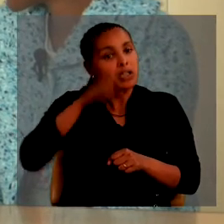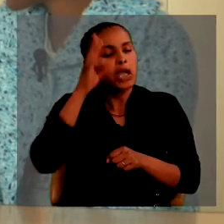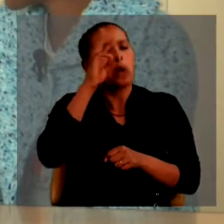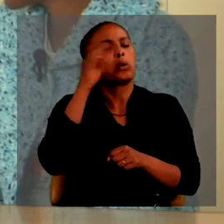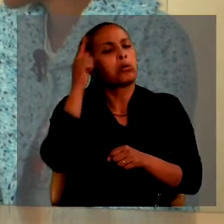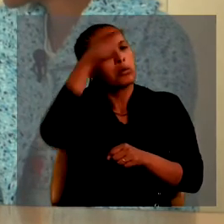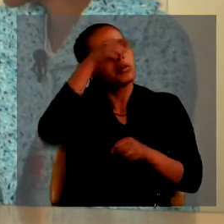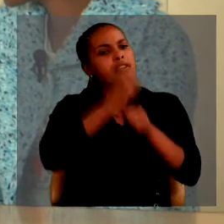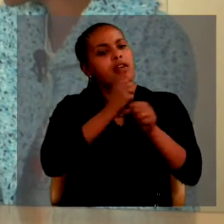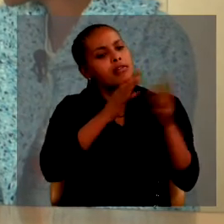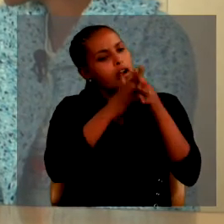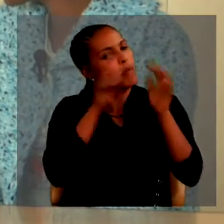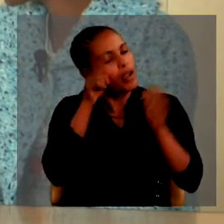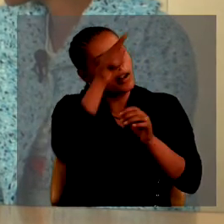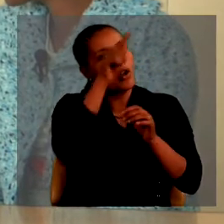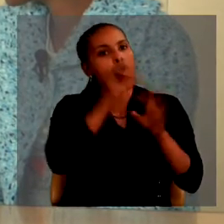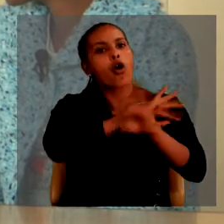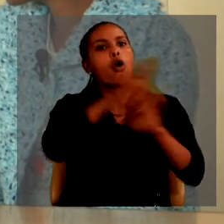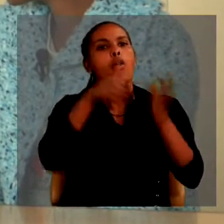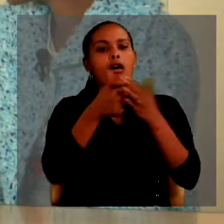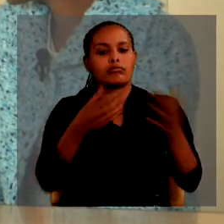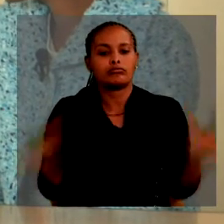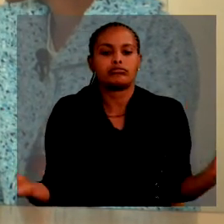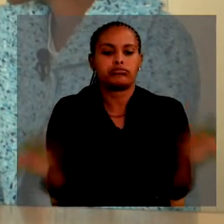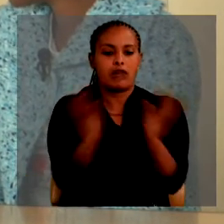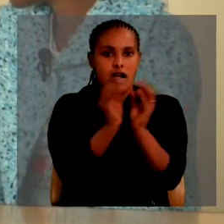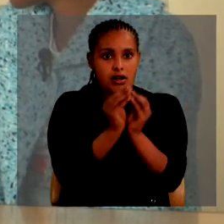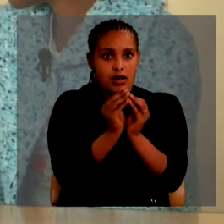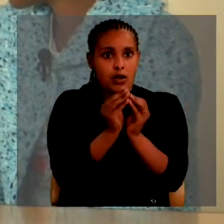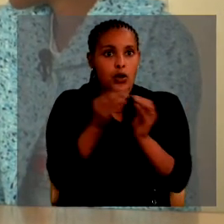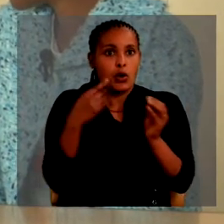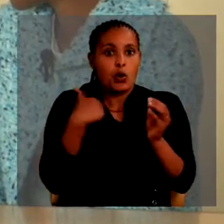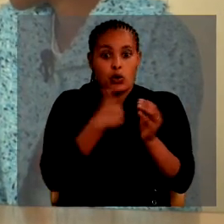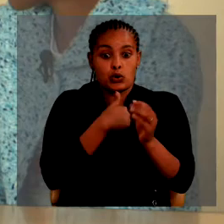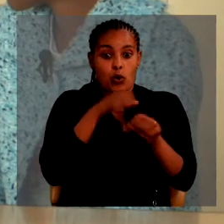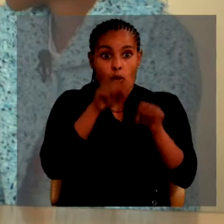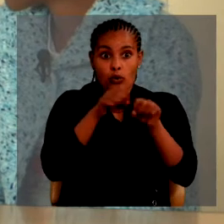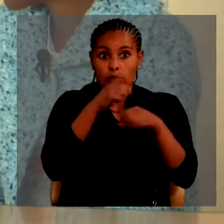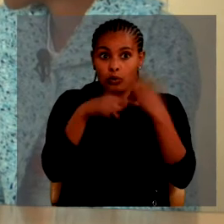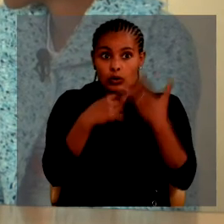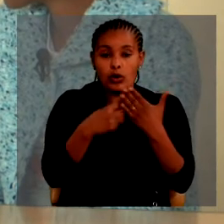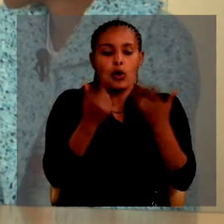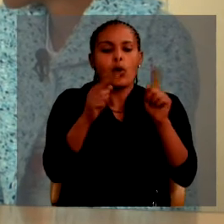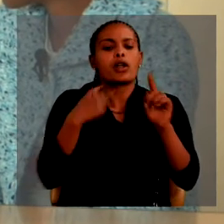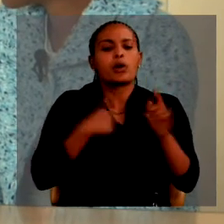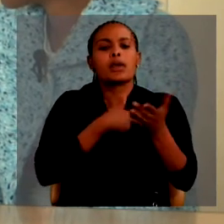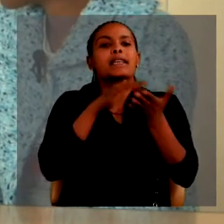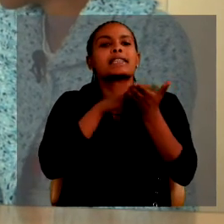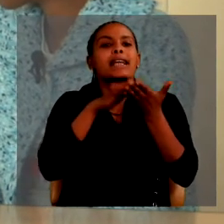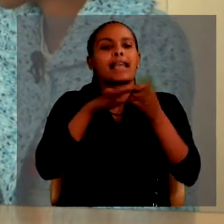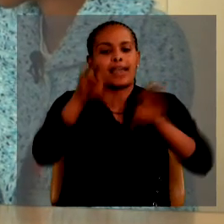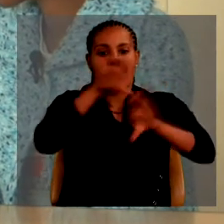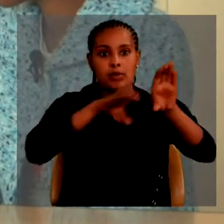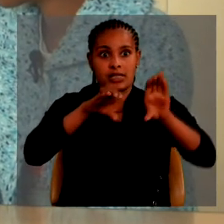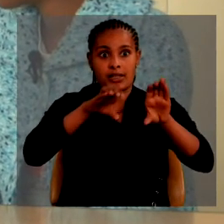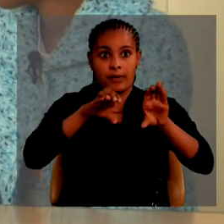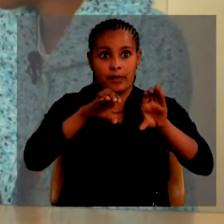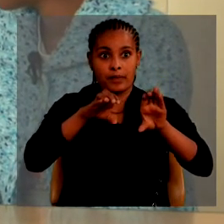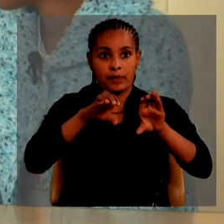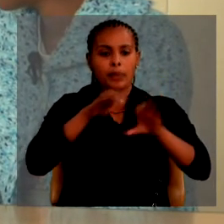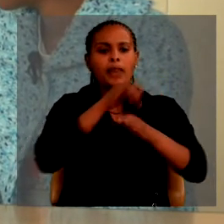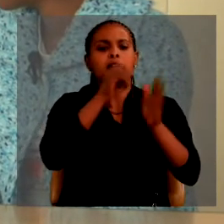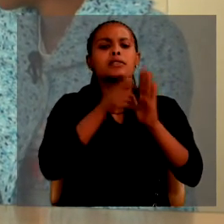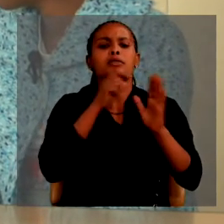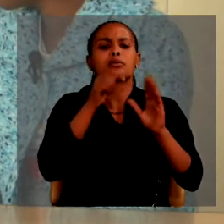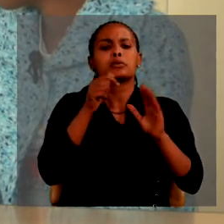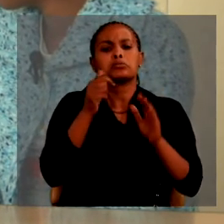there. All add up. So when you study chemistry, it